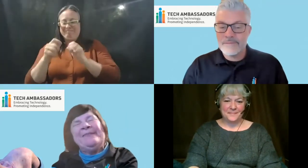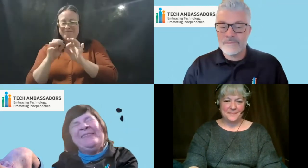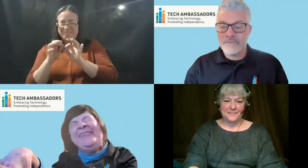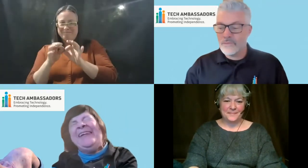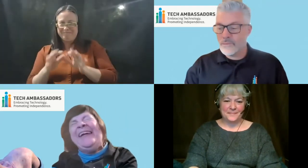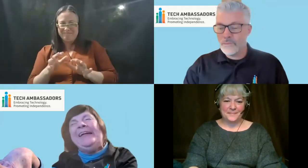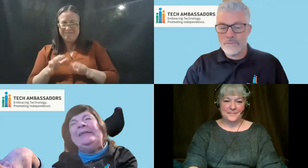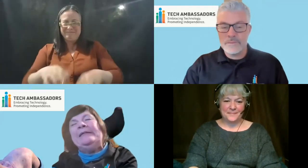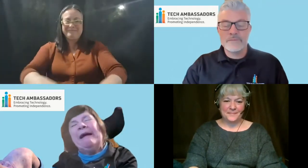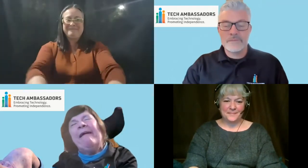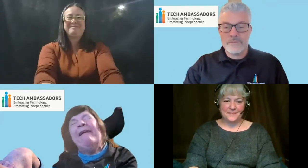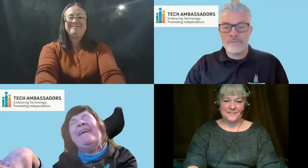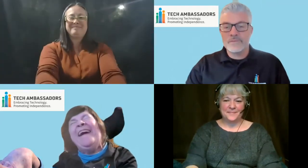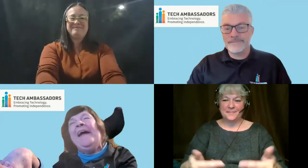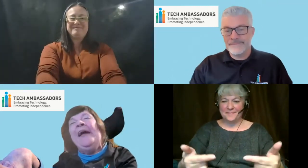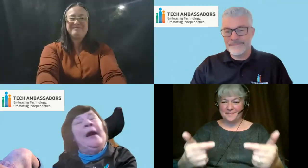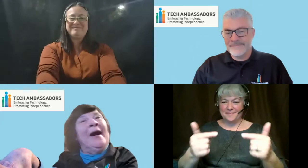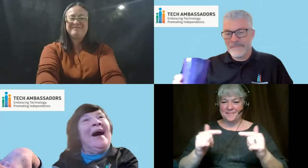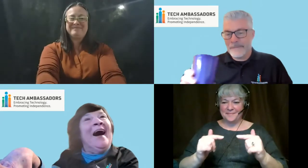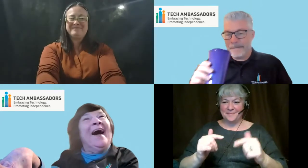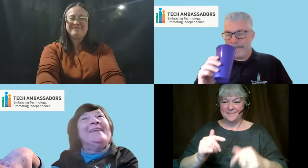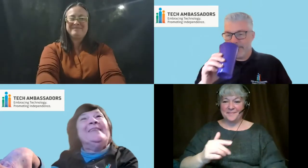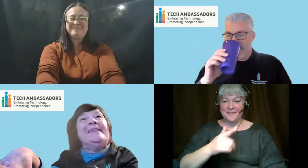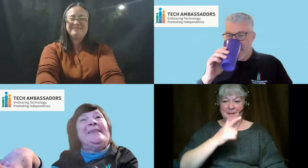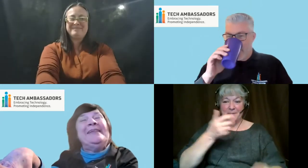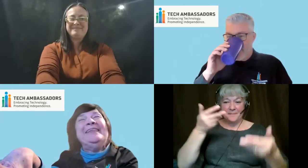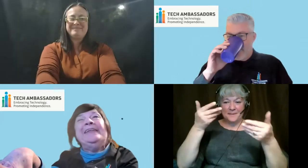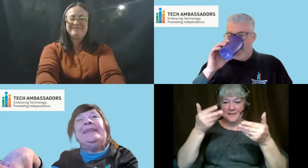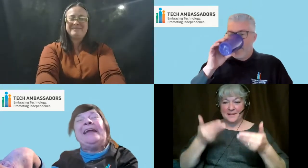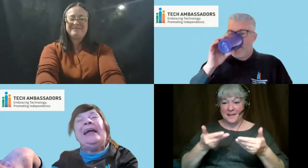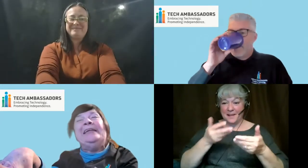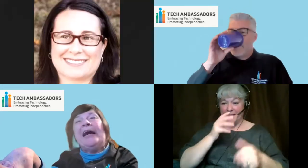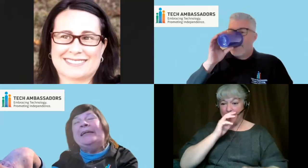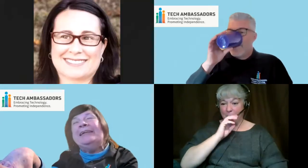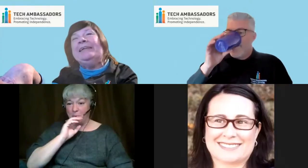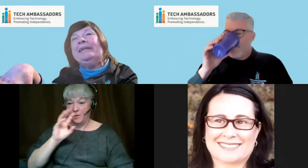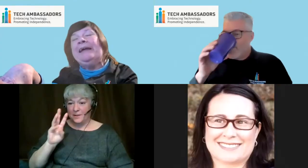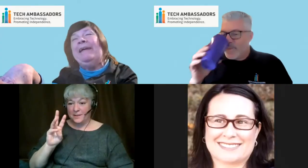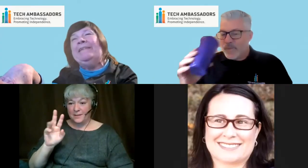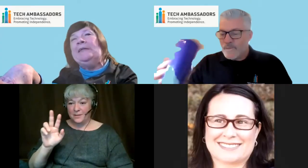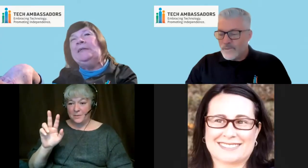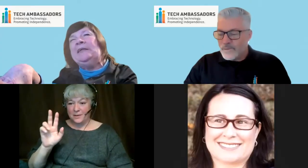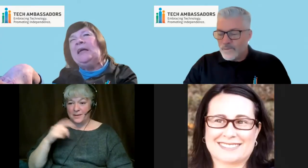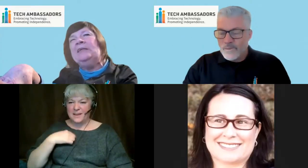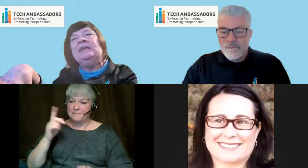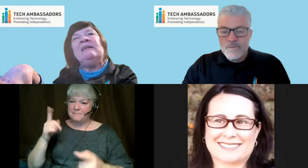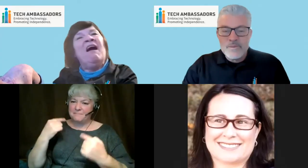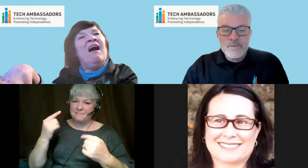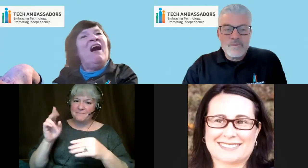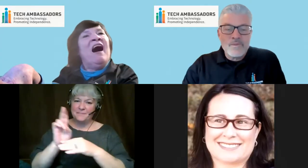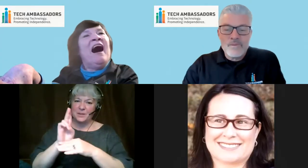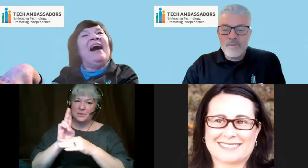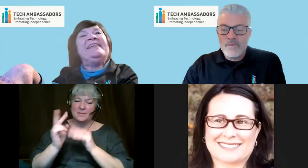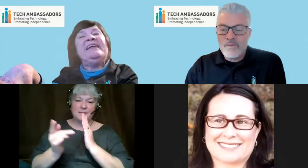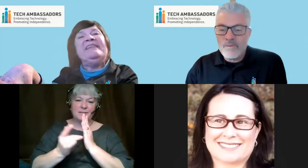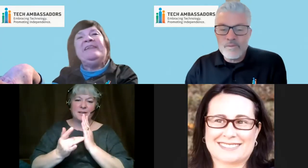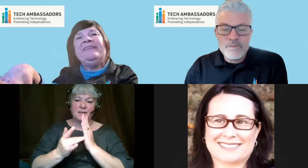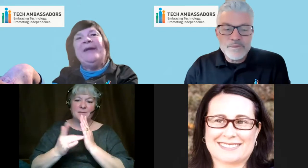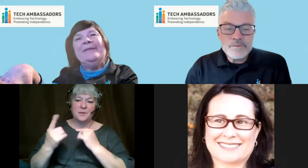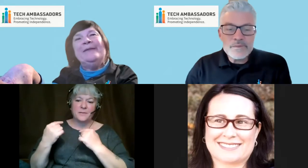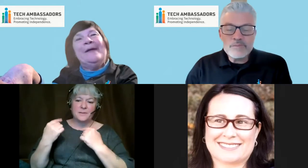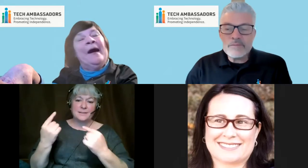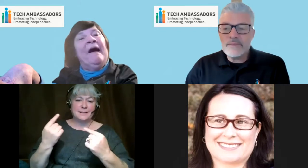63 years old. I've been using technology ever since I